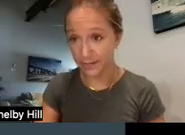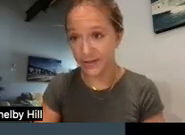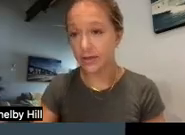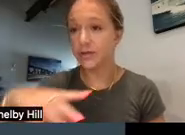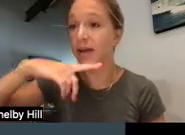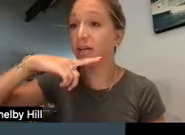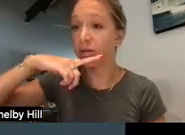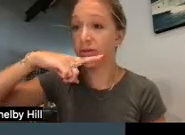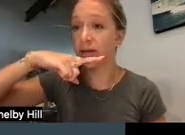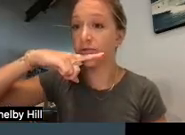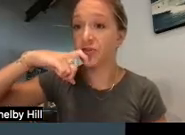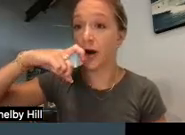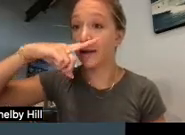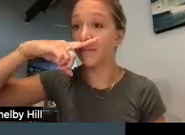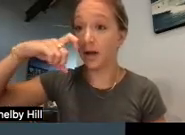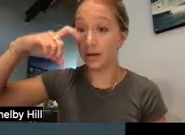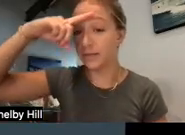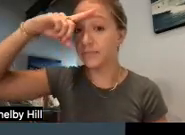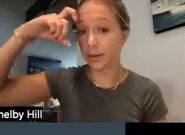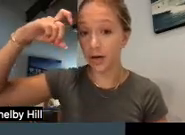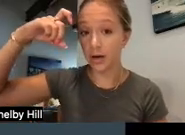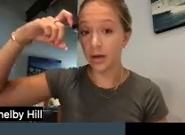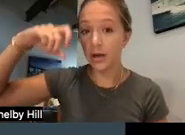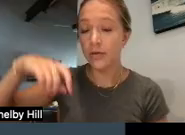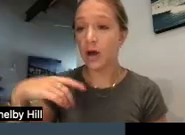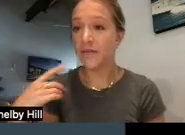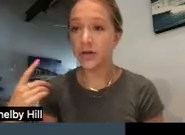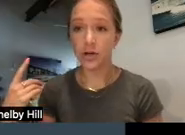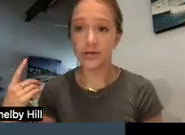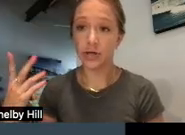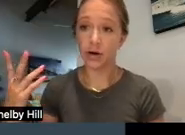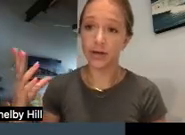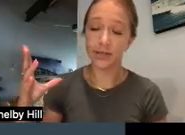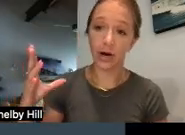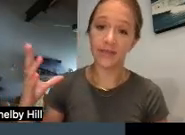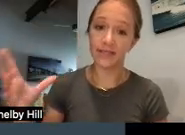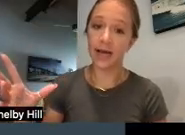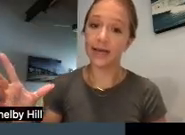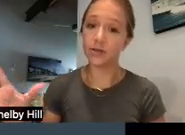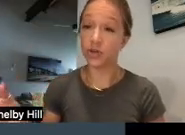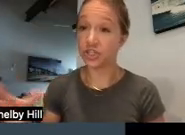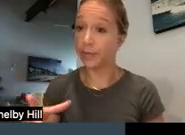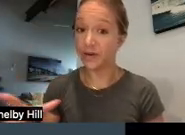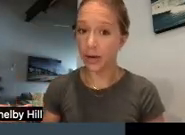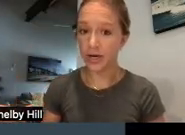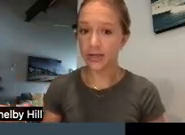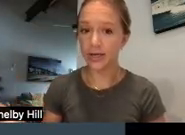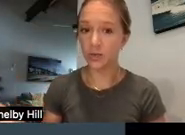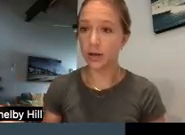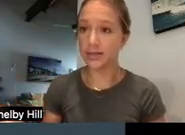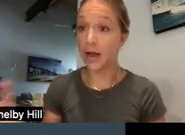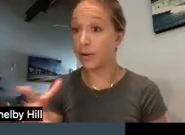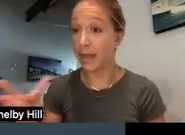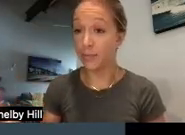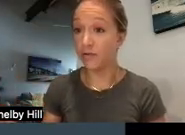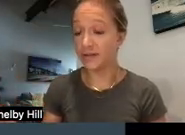hand shapes. So a hand shape, once again, was dry, ugly, summer. They often are used to describe the size or the shape of an object, as